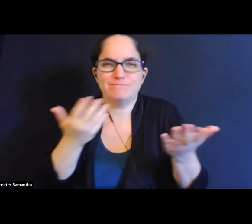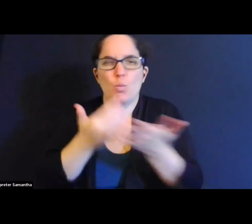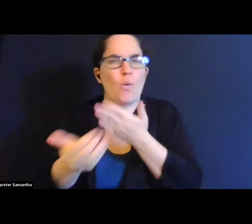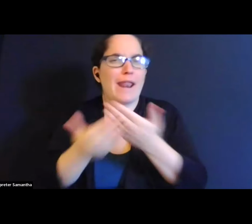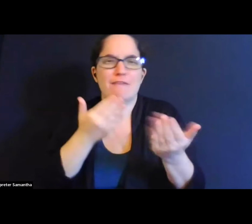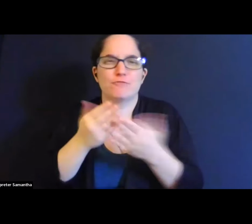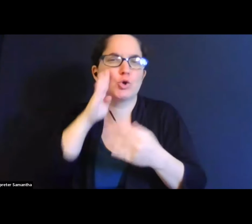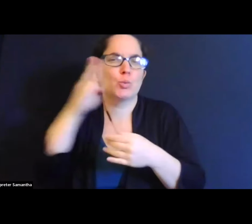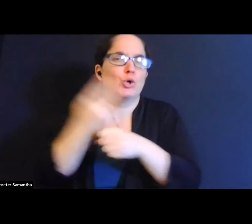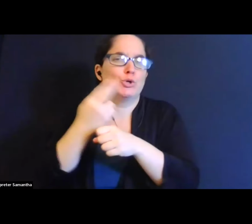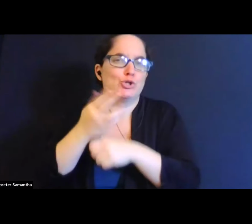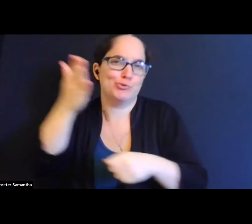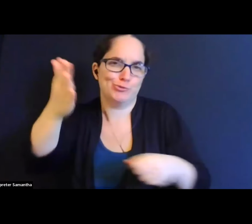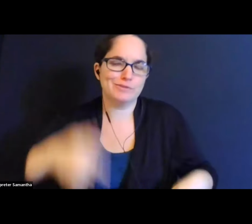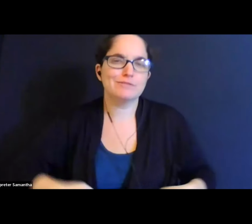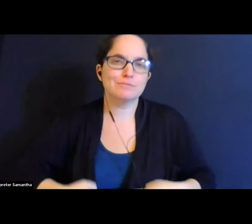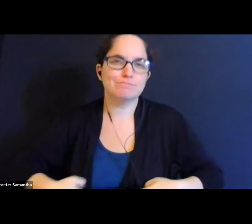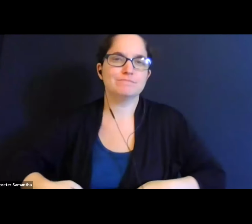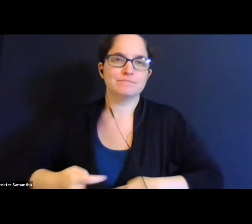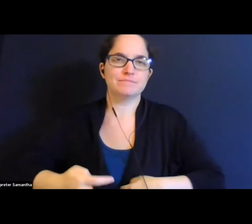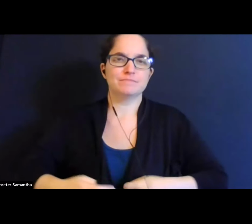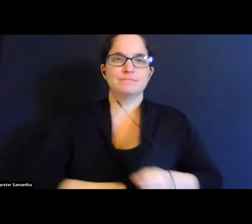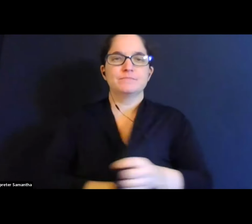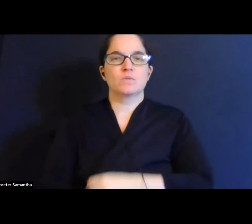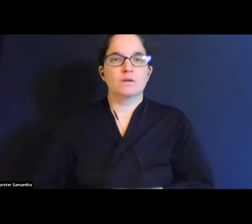it. And we will definitely put that together.